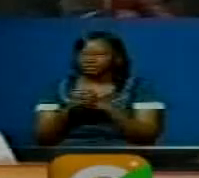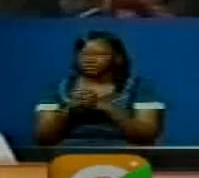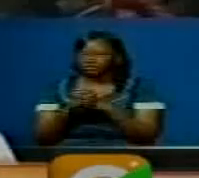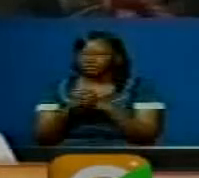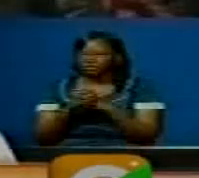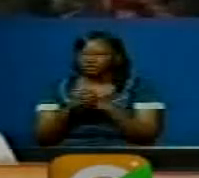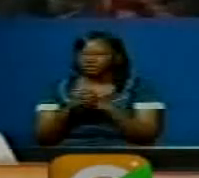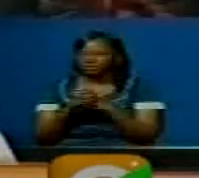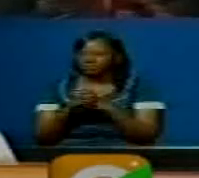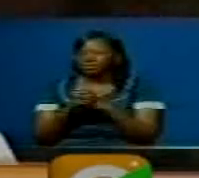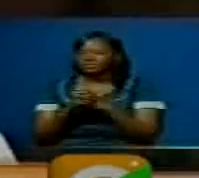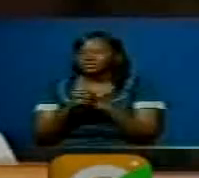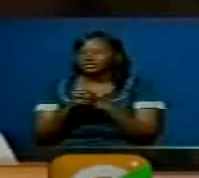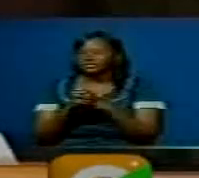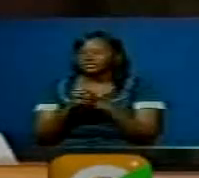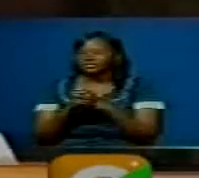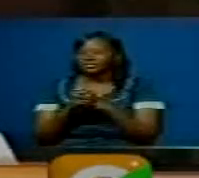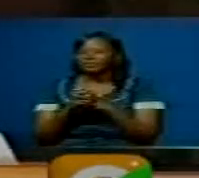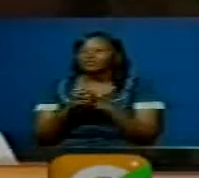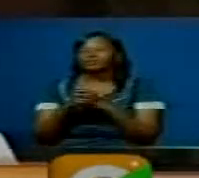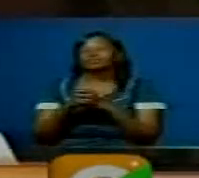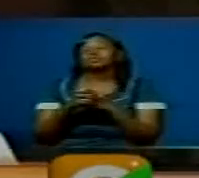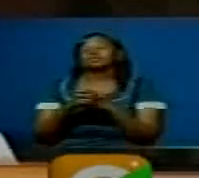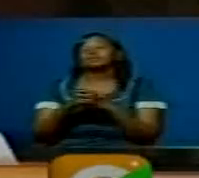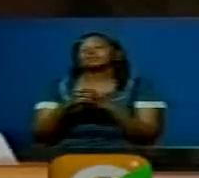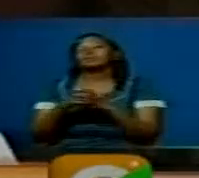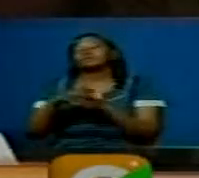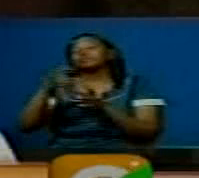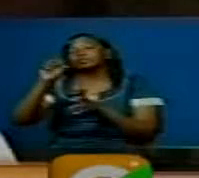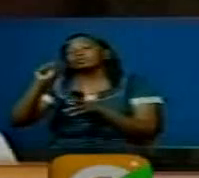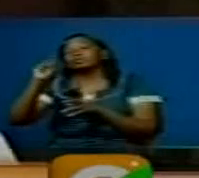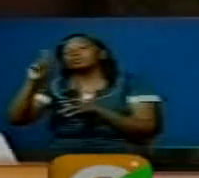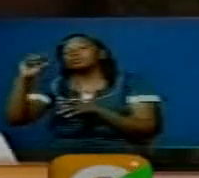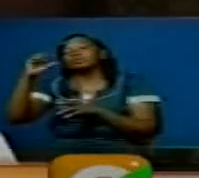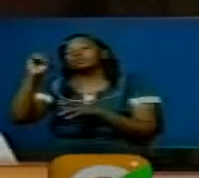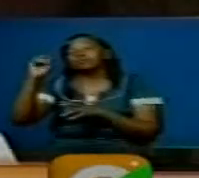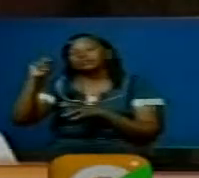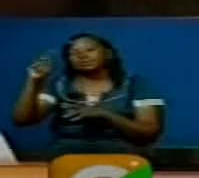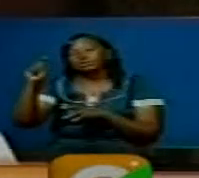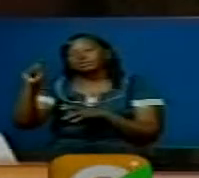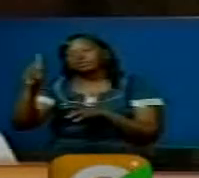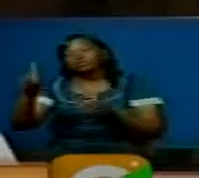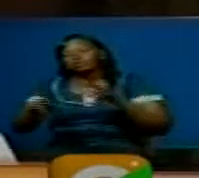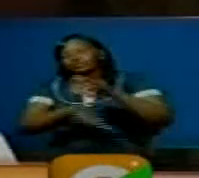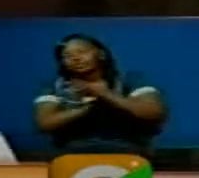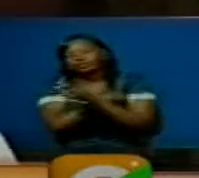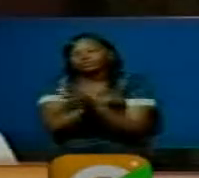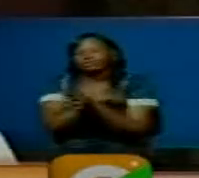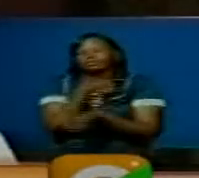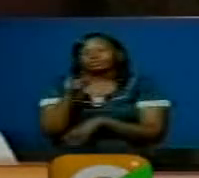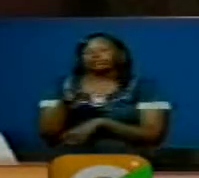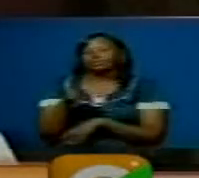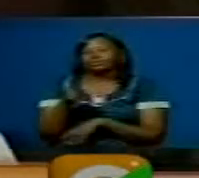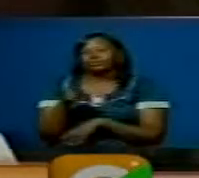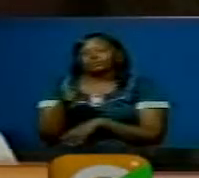is that there will be some decorum at the second session so that they move forward. Remember, there's another business. Now I'll let you speak about that, the other business. Exactly. Before